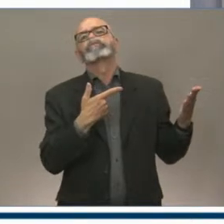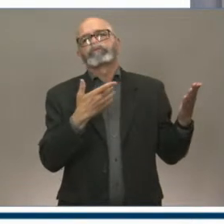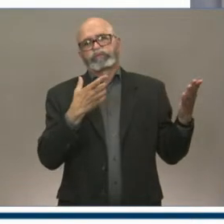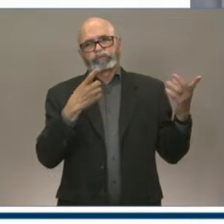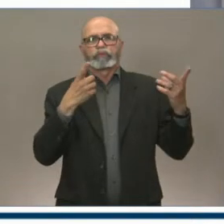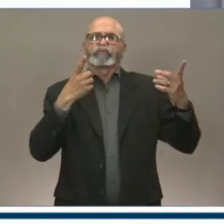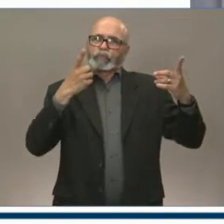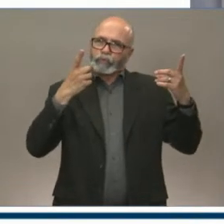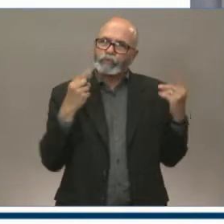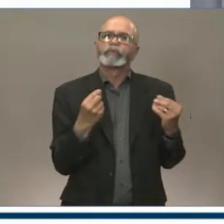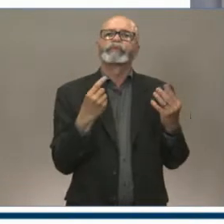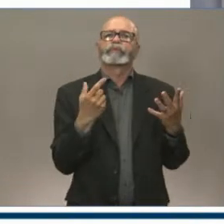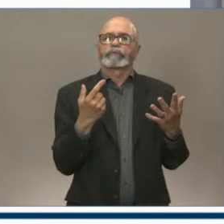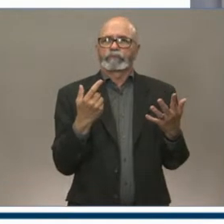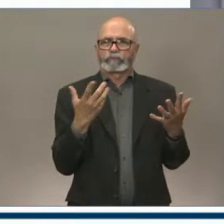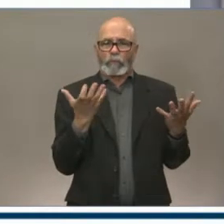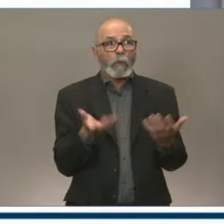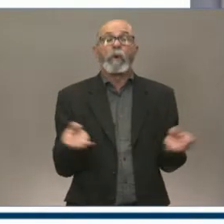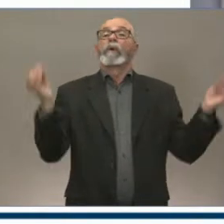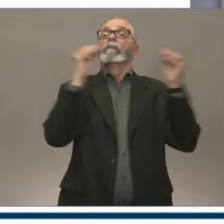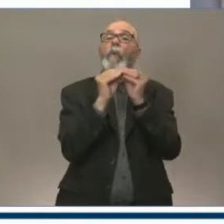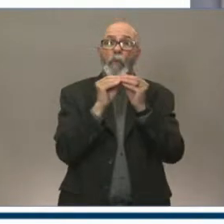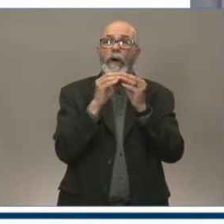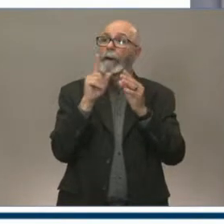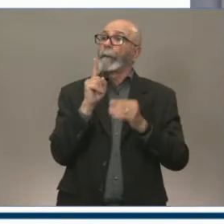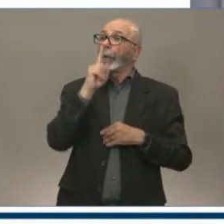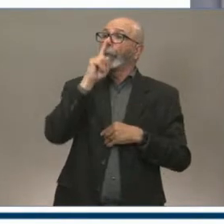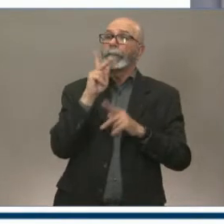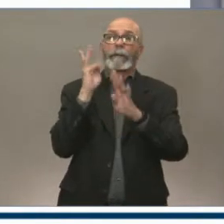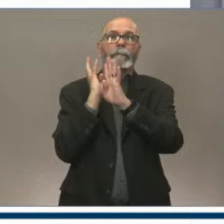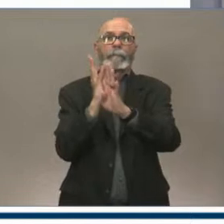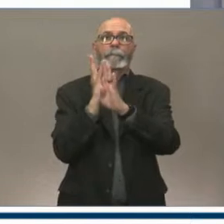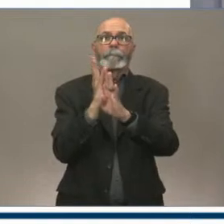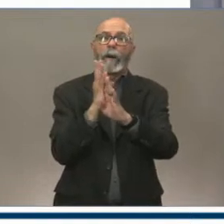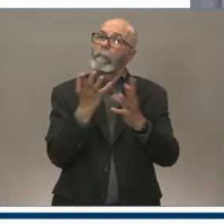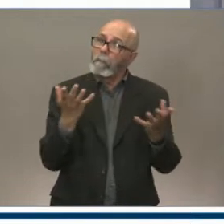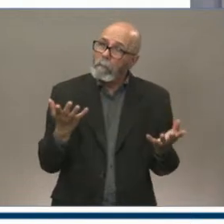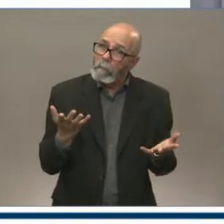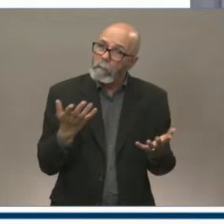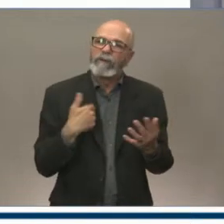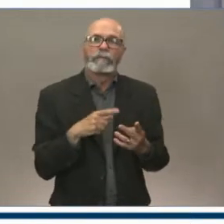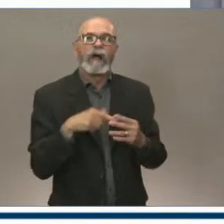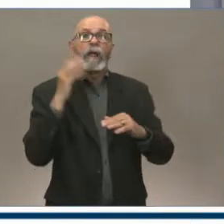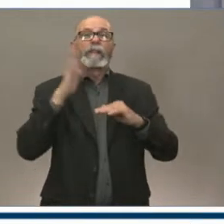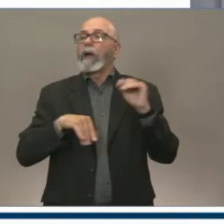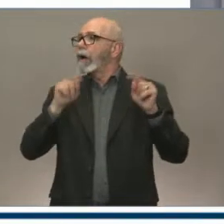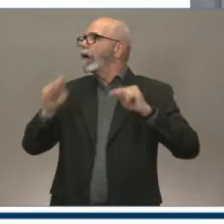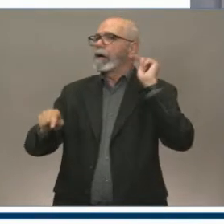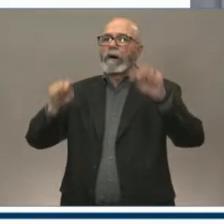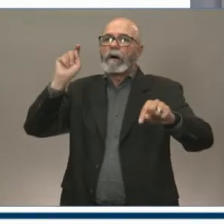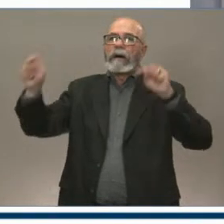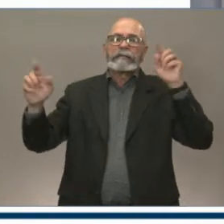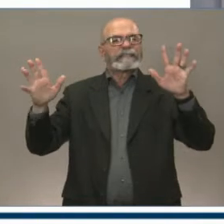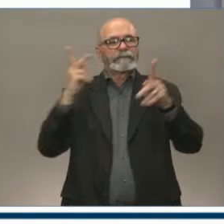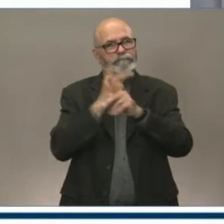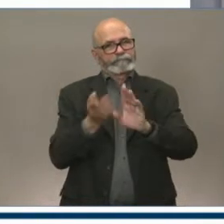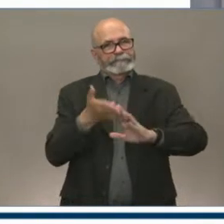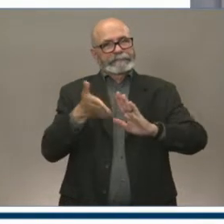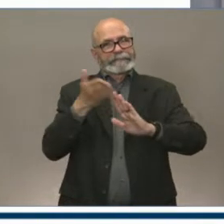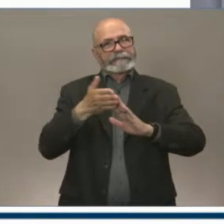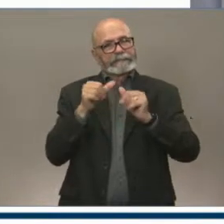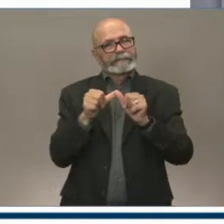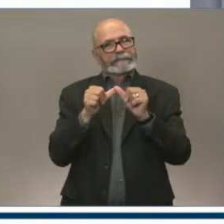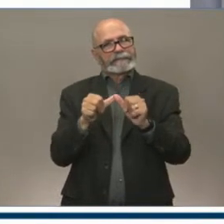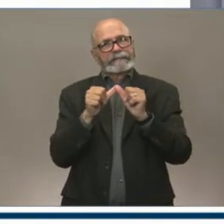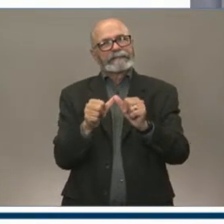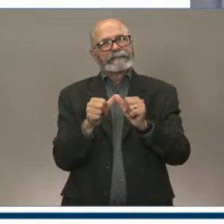the high testing that we're doing, more per capita than frankly anywhere else. We want to keep that up. So those 60 individuals